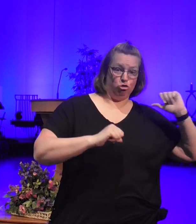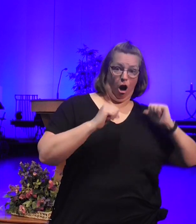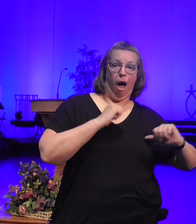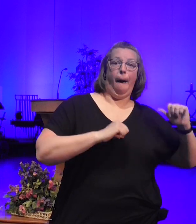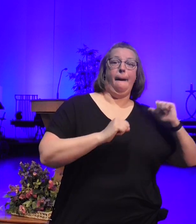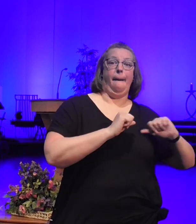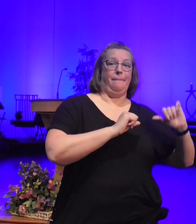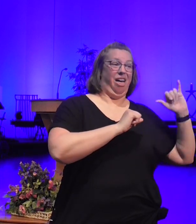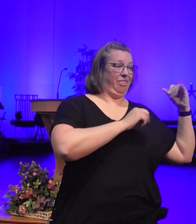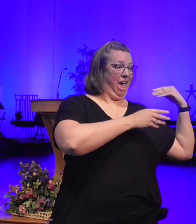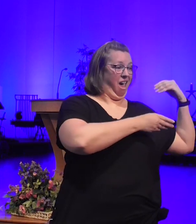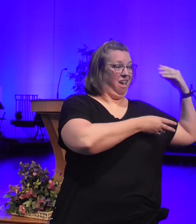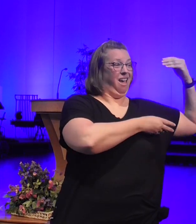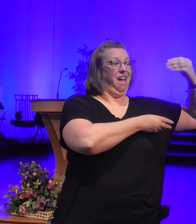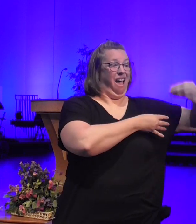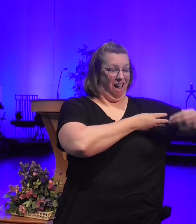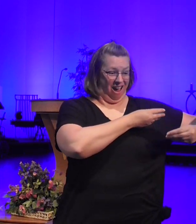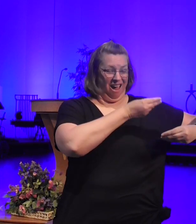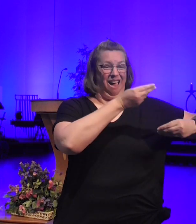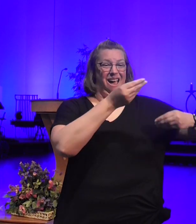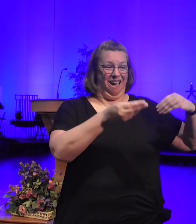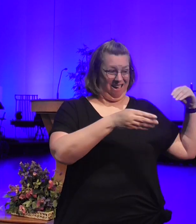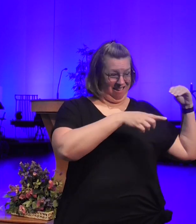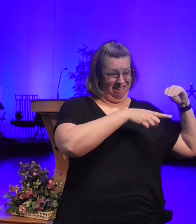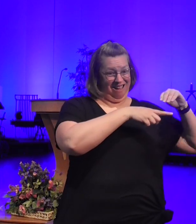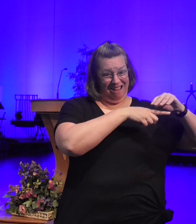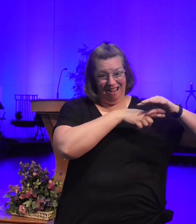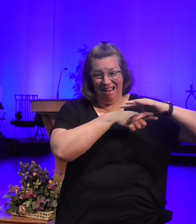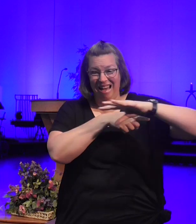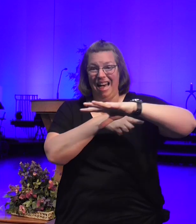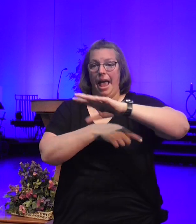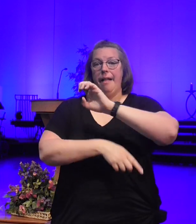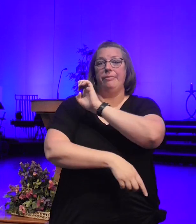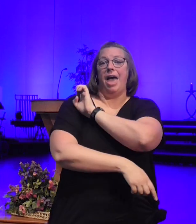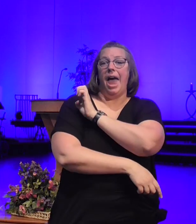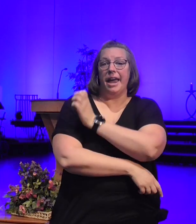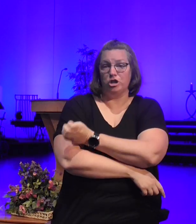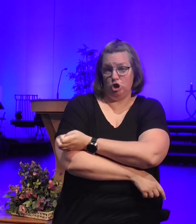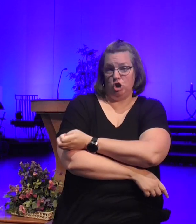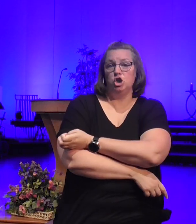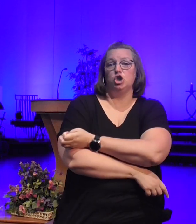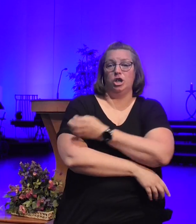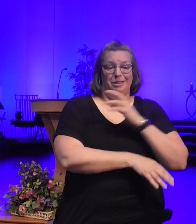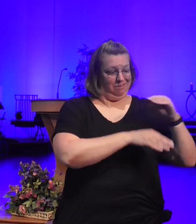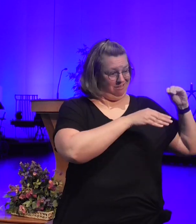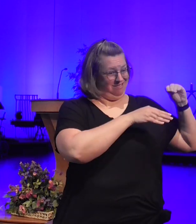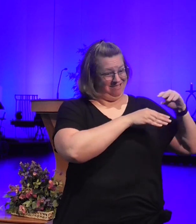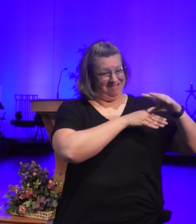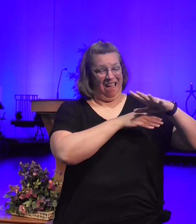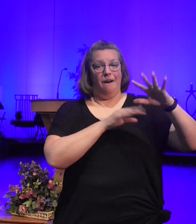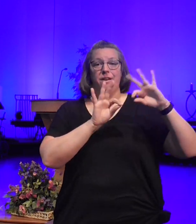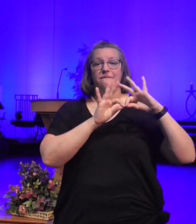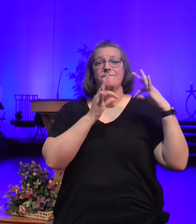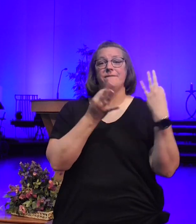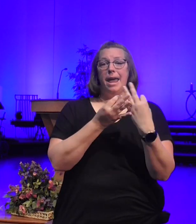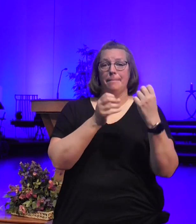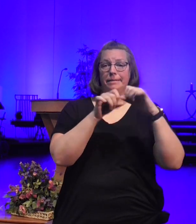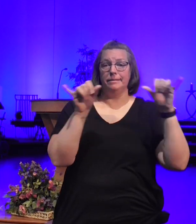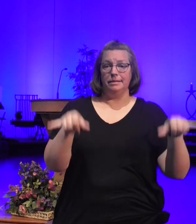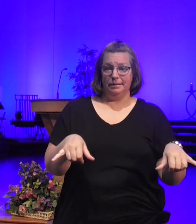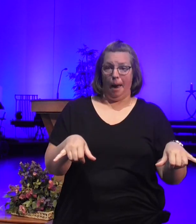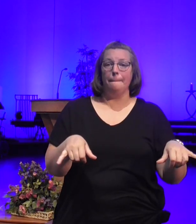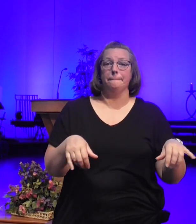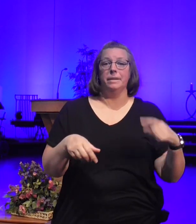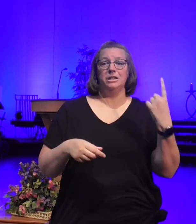that trauma stays often in the energy and the consciousness of a family system until someone has